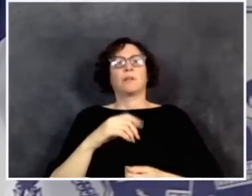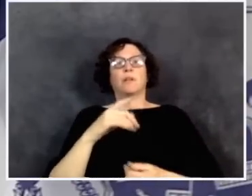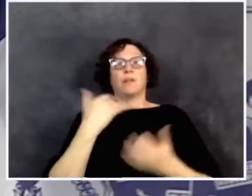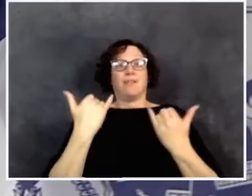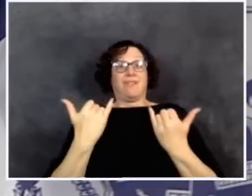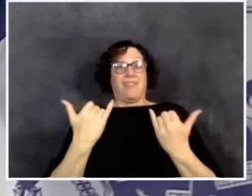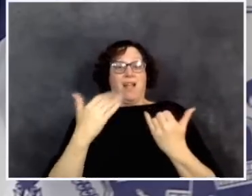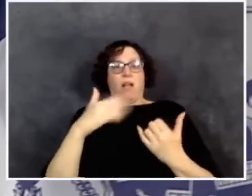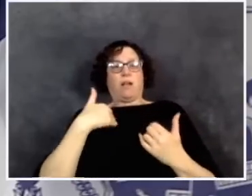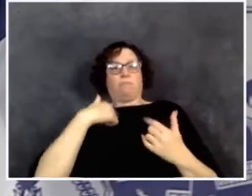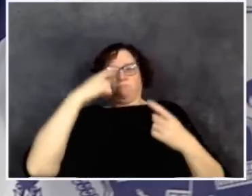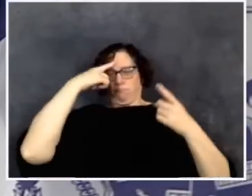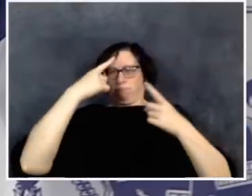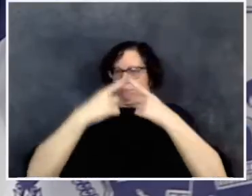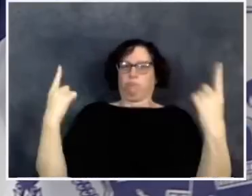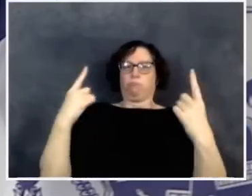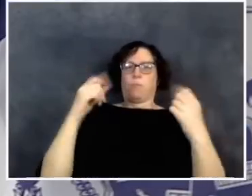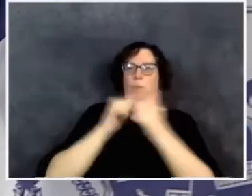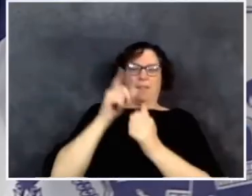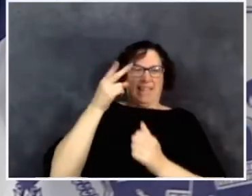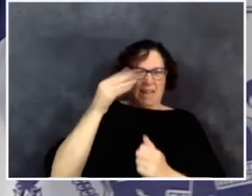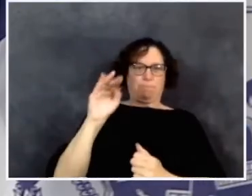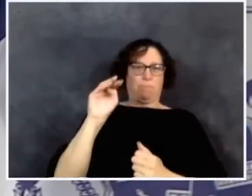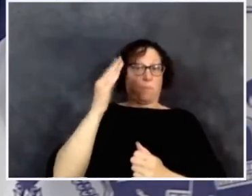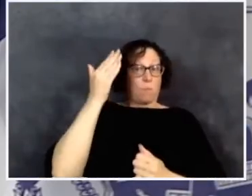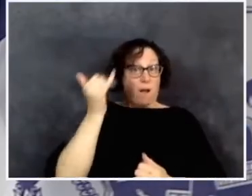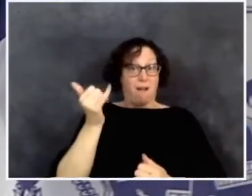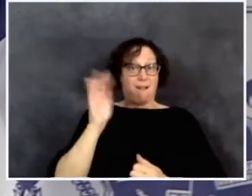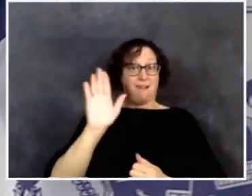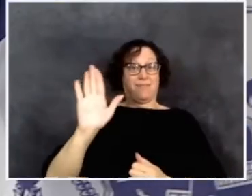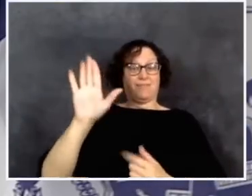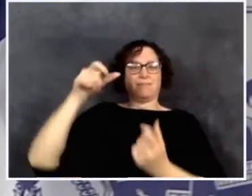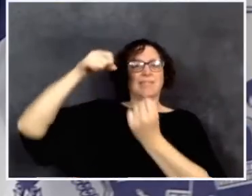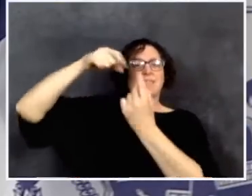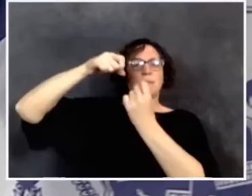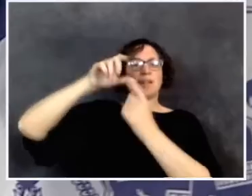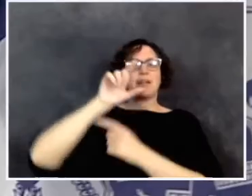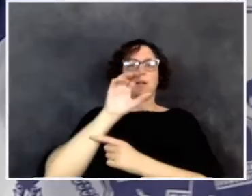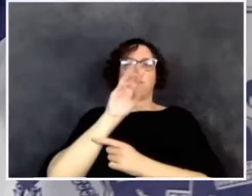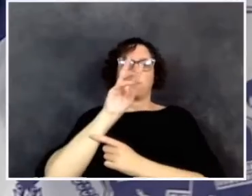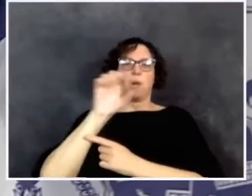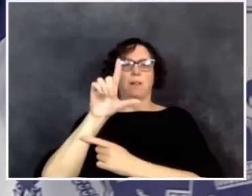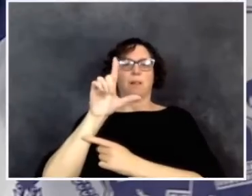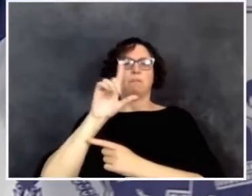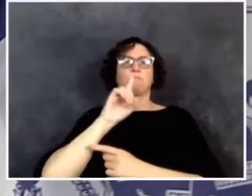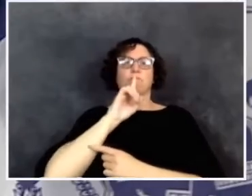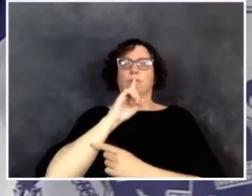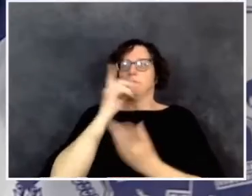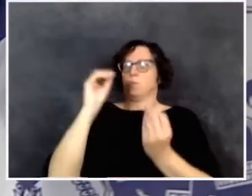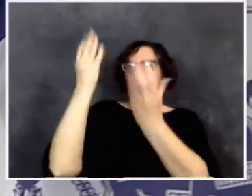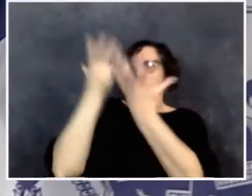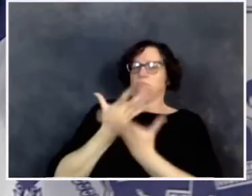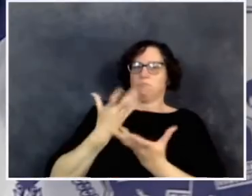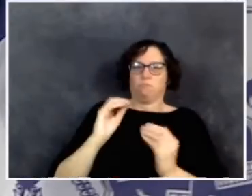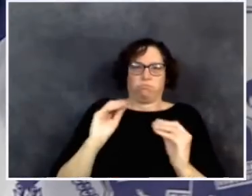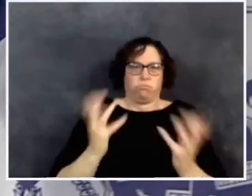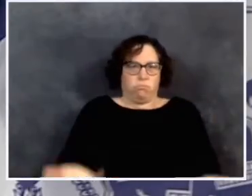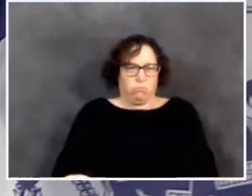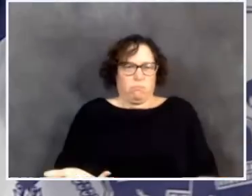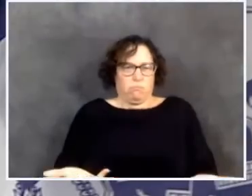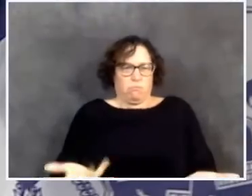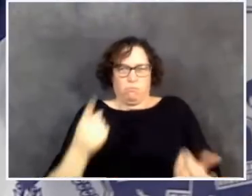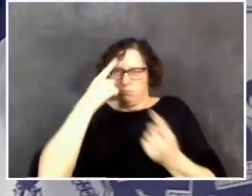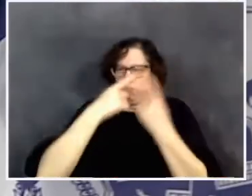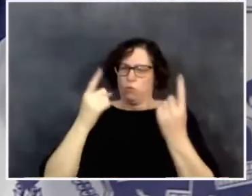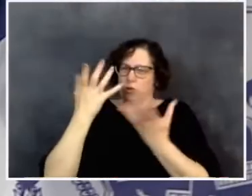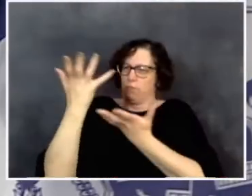doing nothing. And I have profound differences with the way he mishandled the beginning of this crisis with a absolute inability to acknowledge the depth of it and